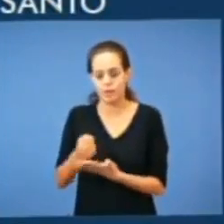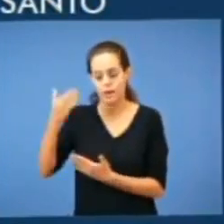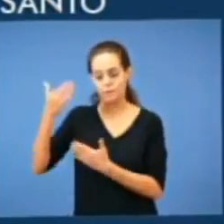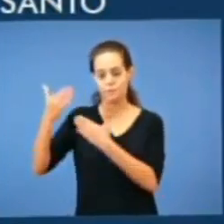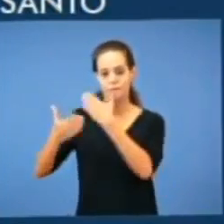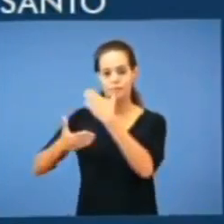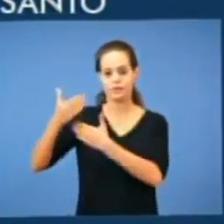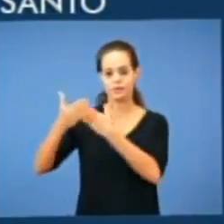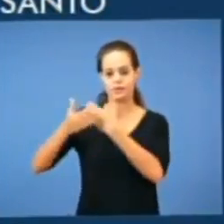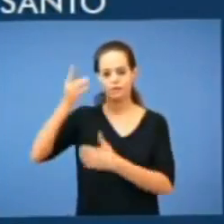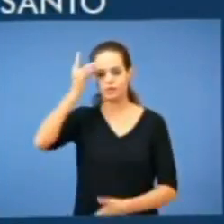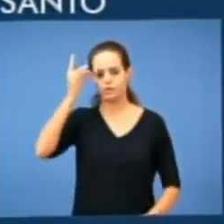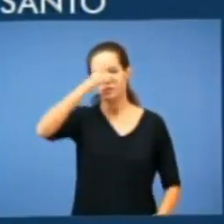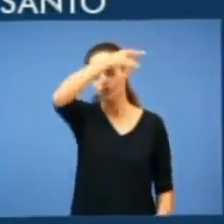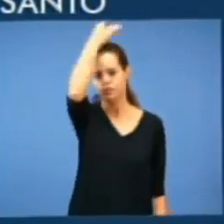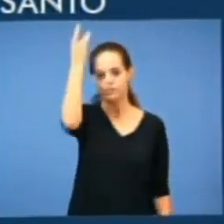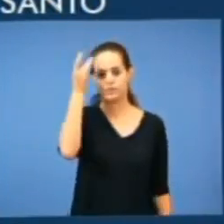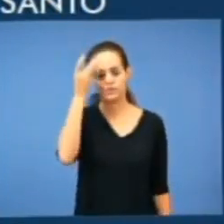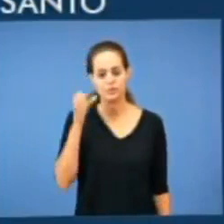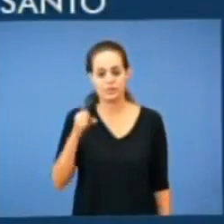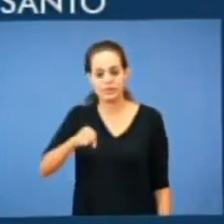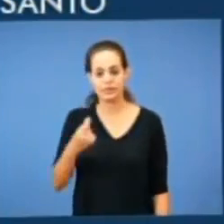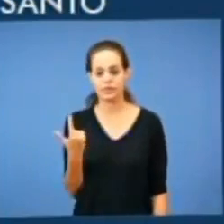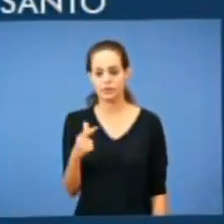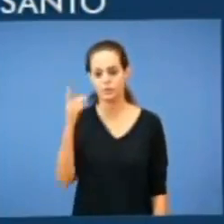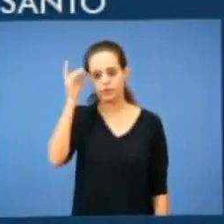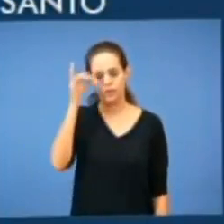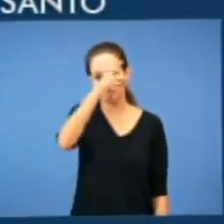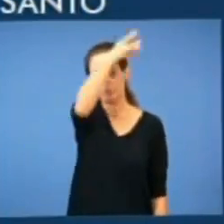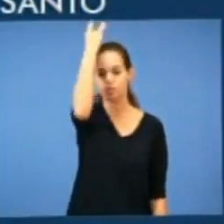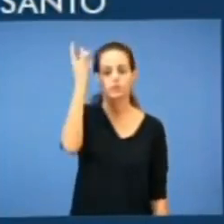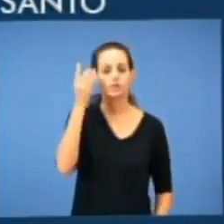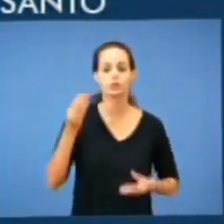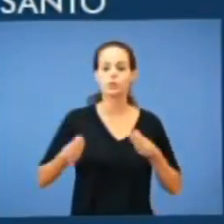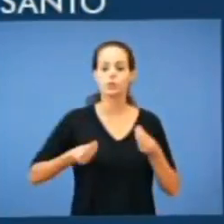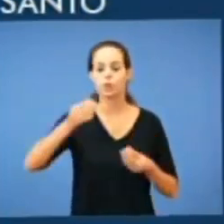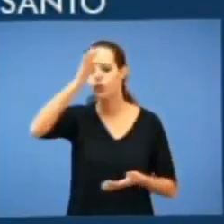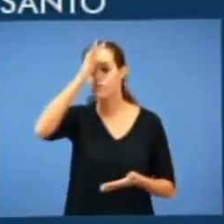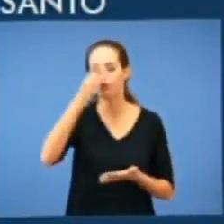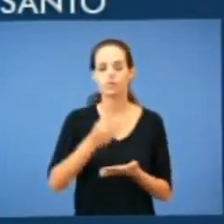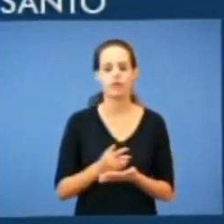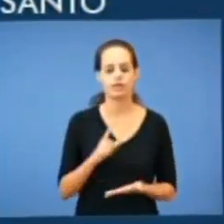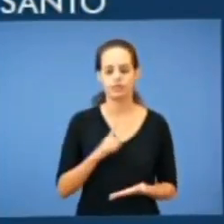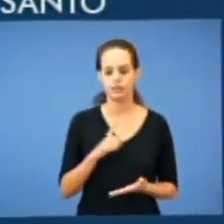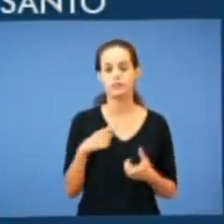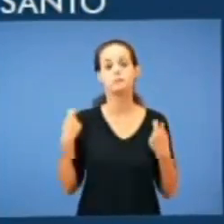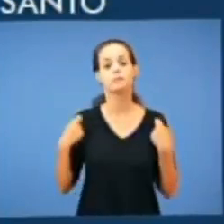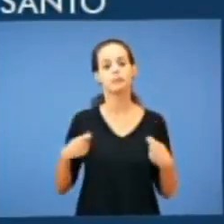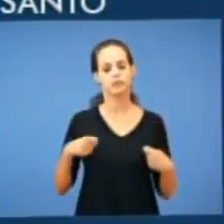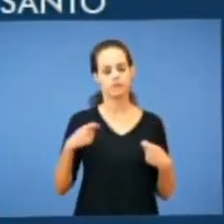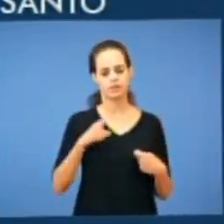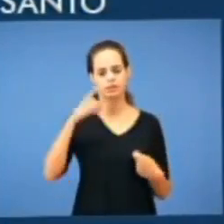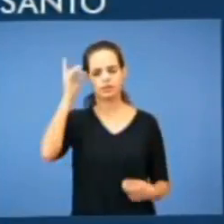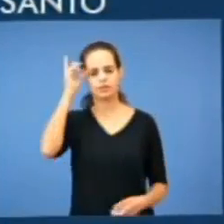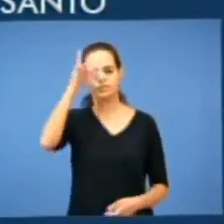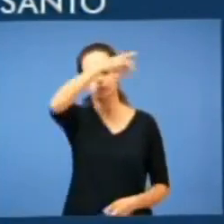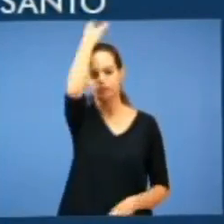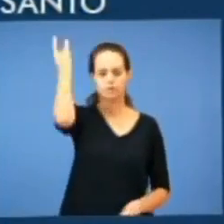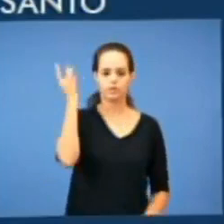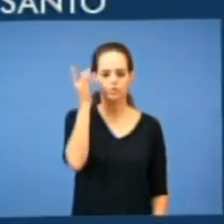Spirit. Without the presence of the Holy Spirit, there is no faith. That's why when you see the answer, you see the answer to the question